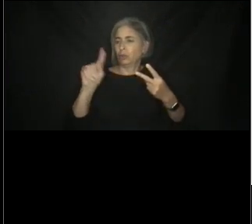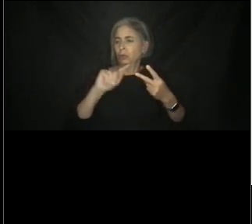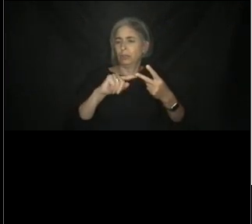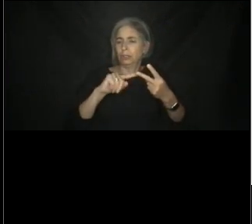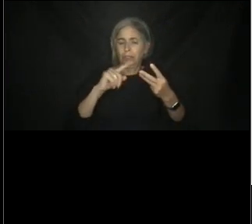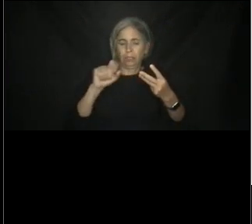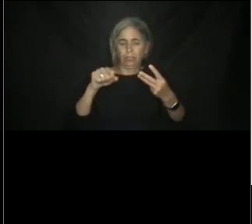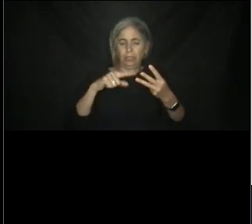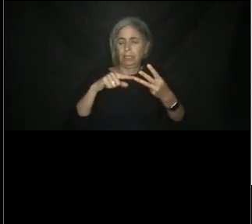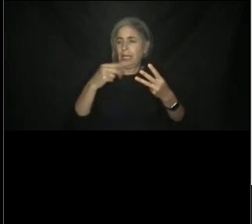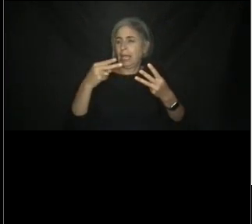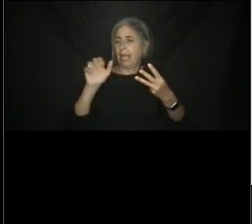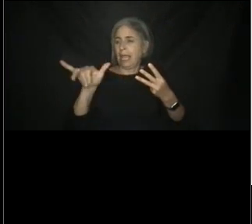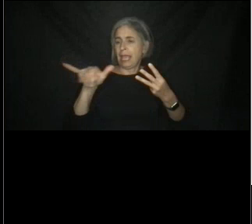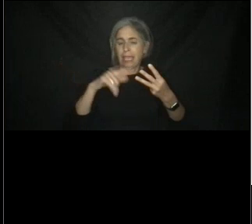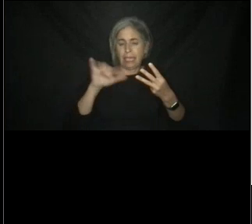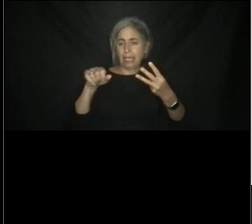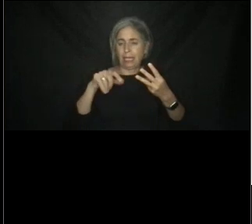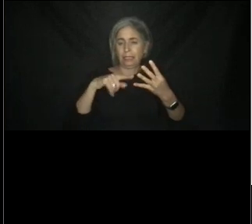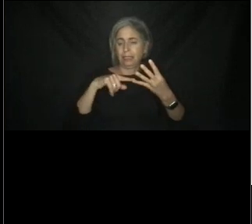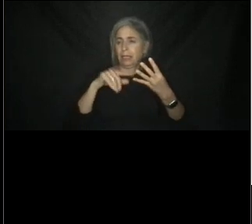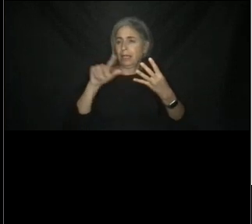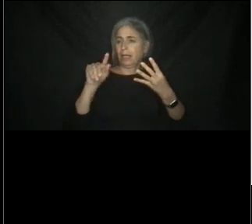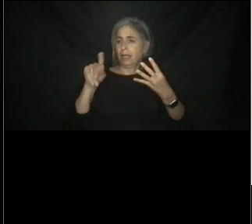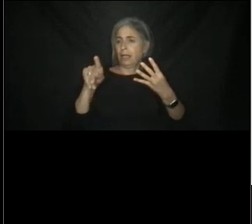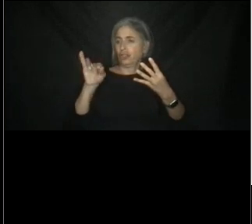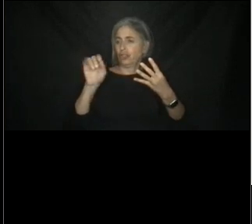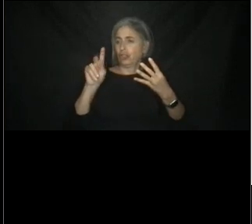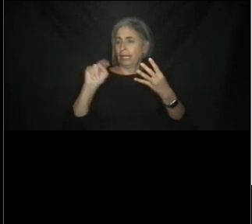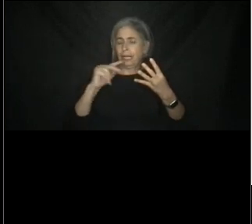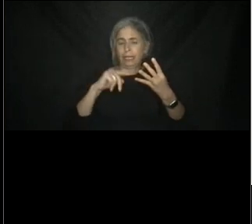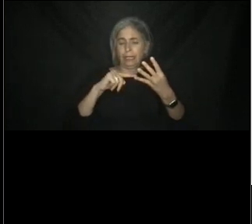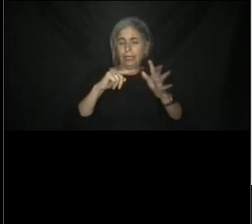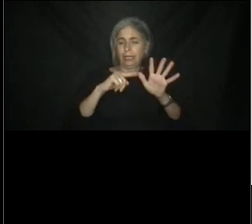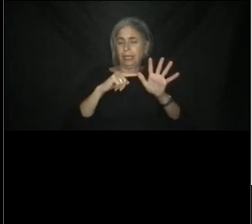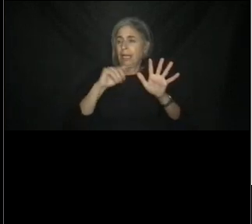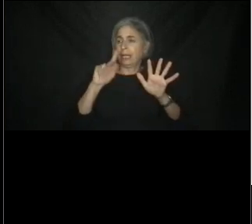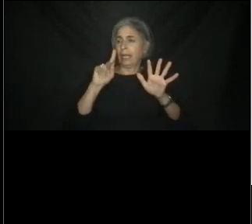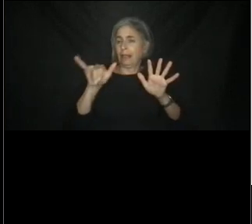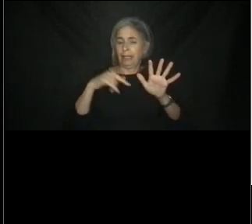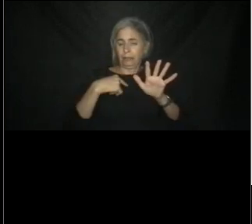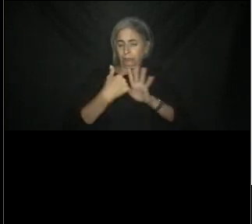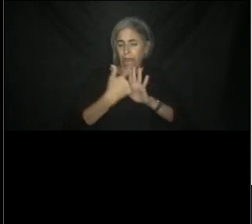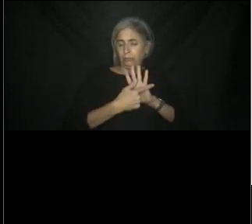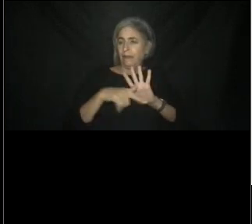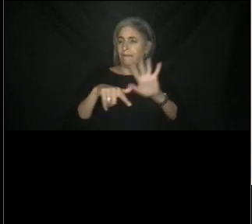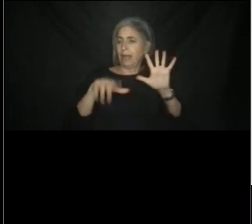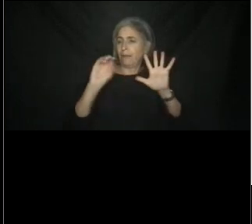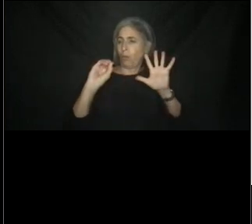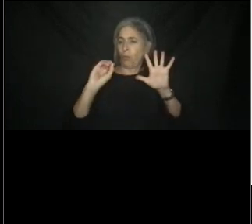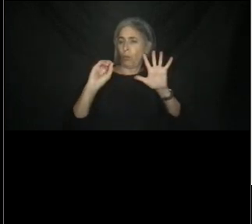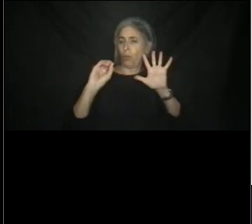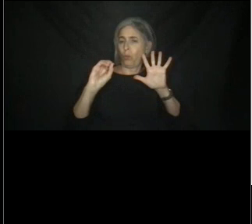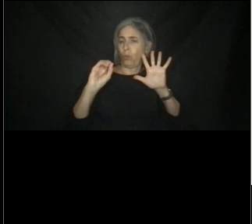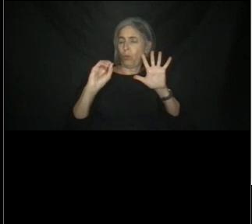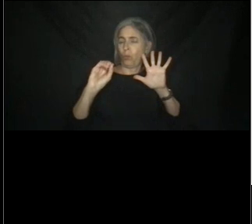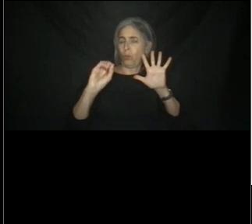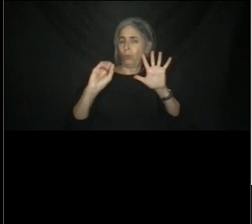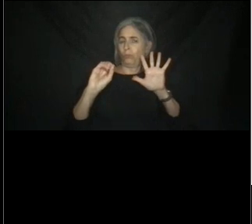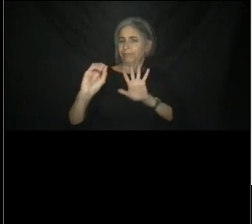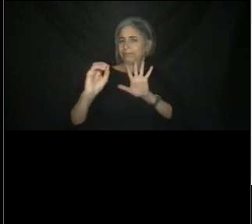Commissioner Hay, Yes. Commissioner Turkin, Present. Commissioner Kelly. Yes. Vote is 5-0.